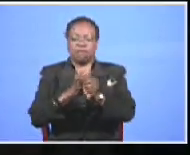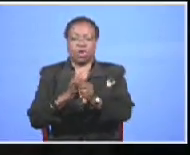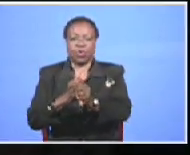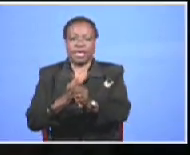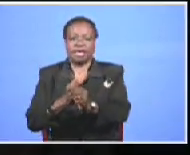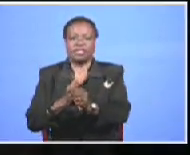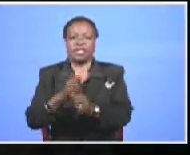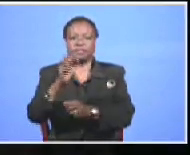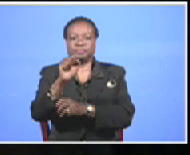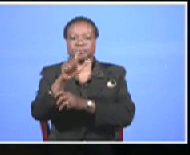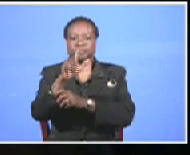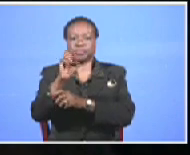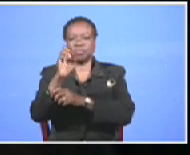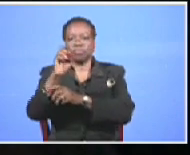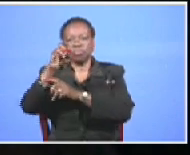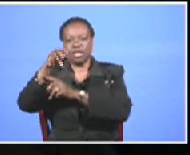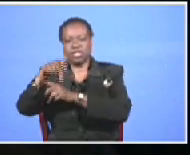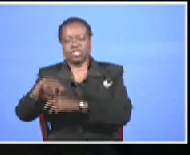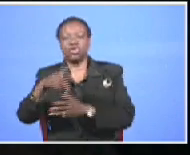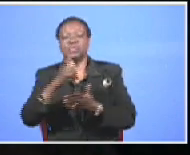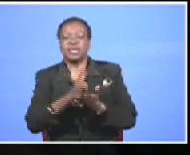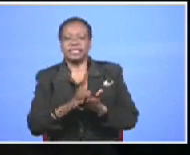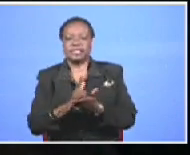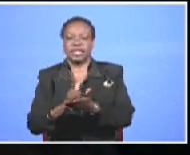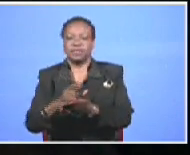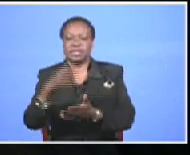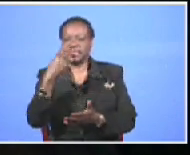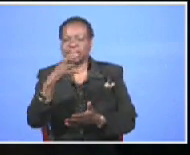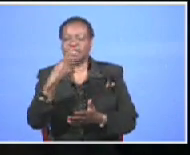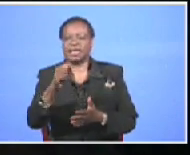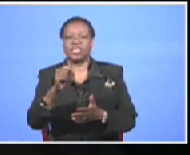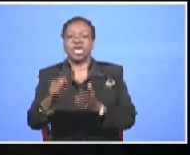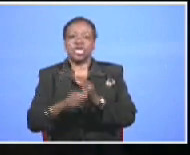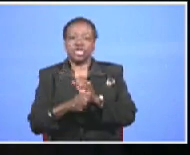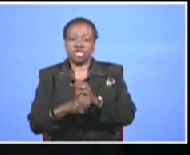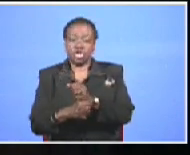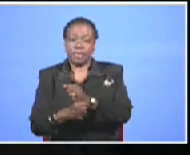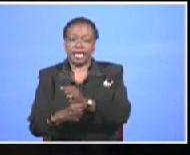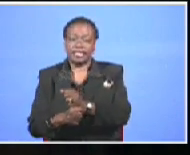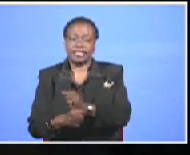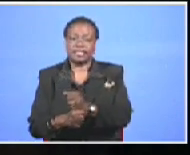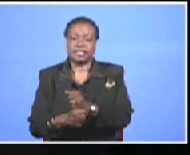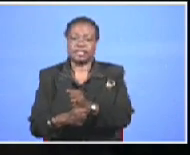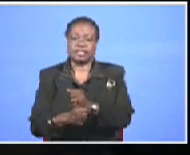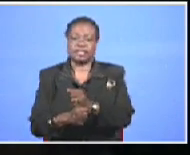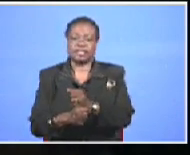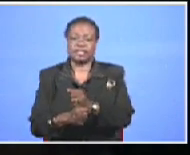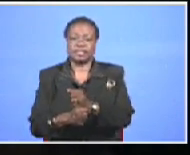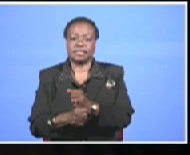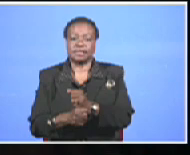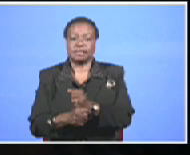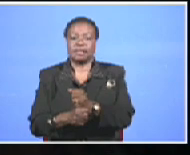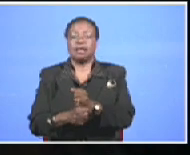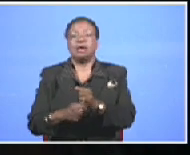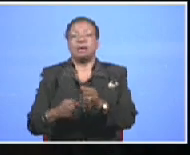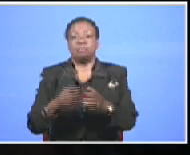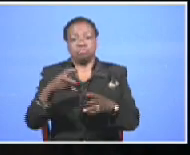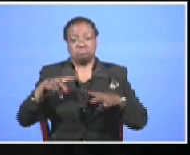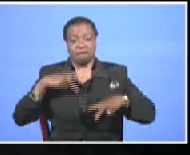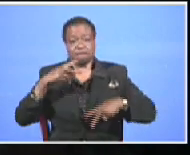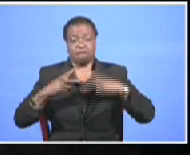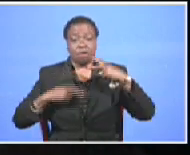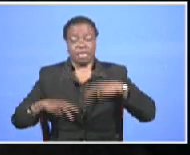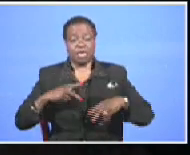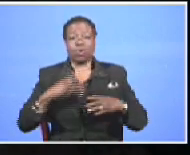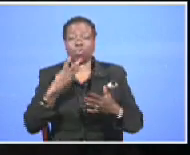the Termites tend to perform extremely well. They learn and they pay attention to what's being taught to them, and then they just go out on the water